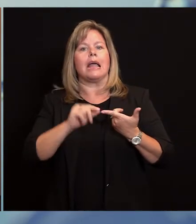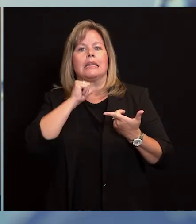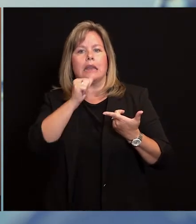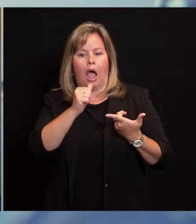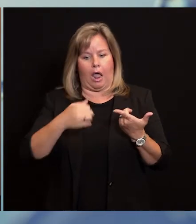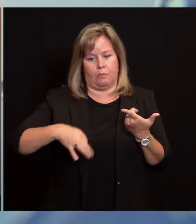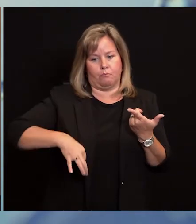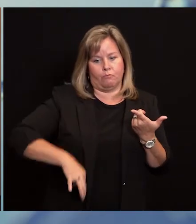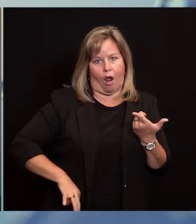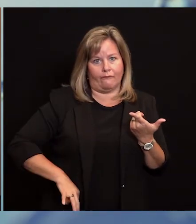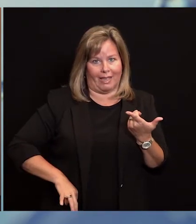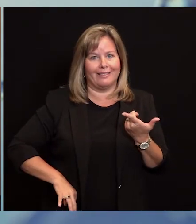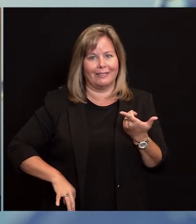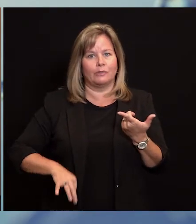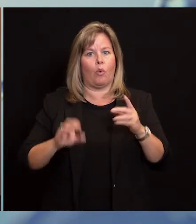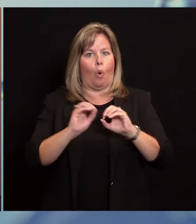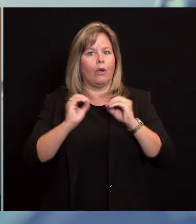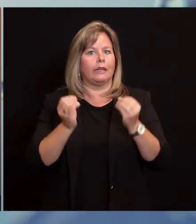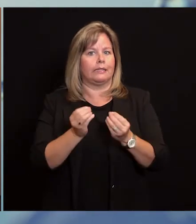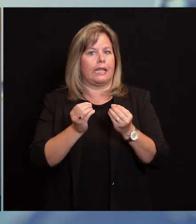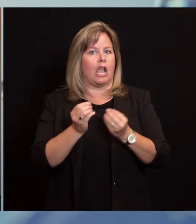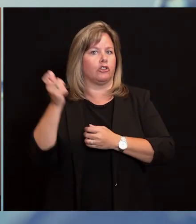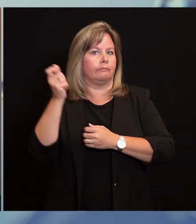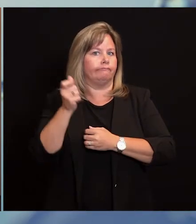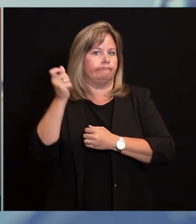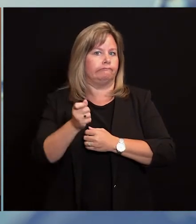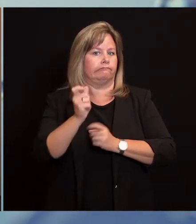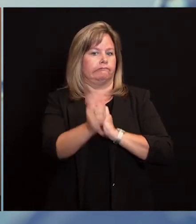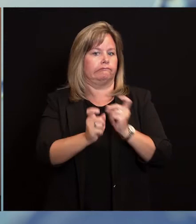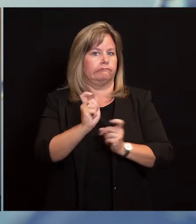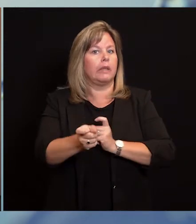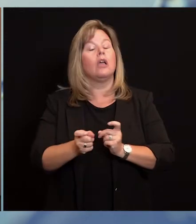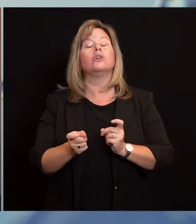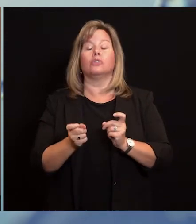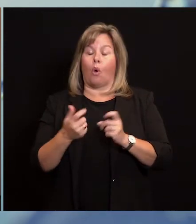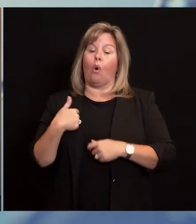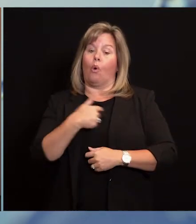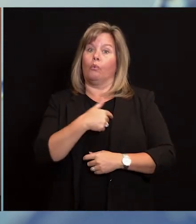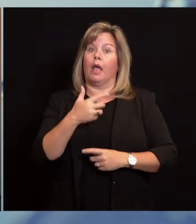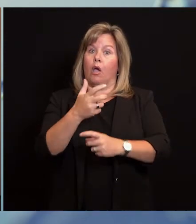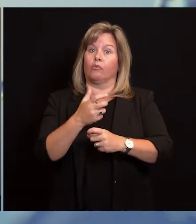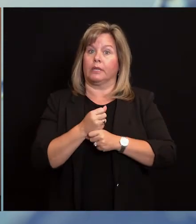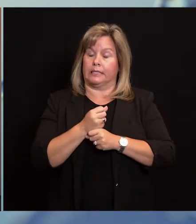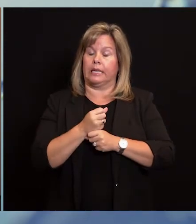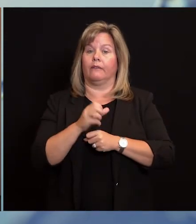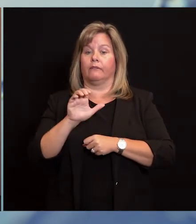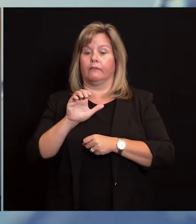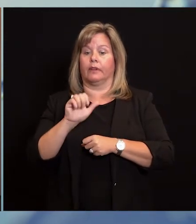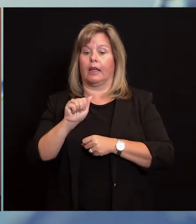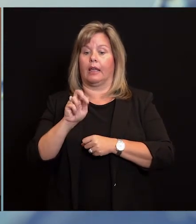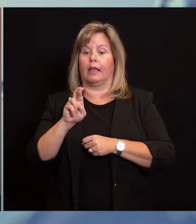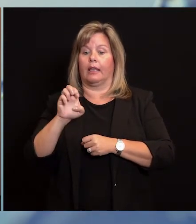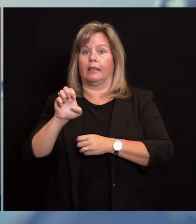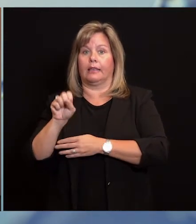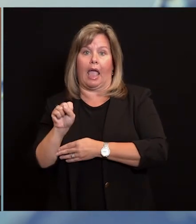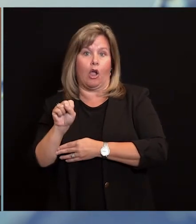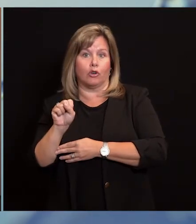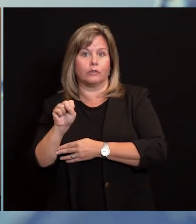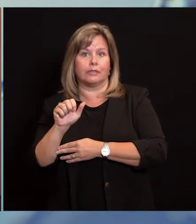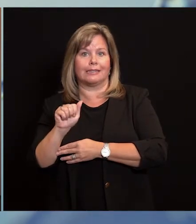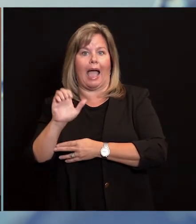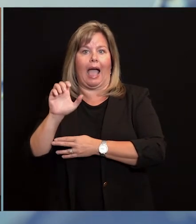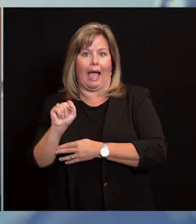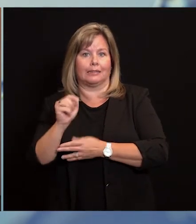Program. These are two funds that were created when Kent County received CARES Act money from the federal government. And the